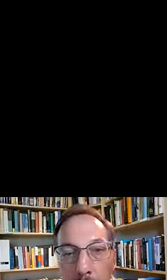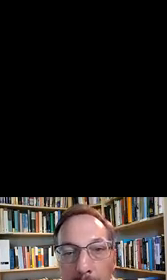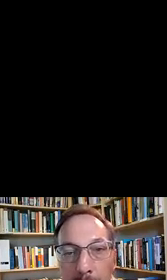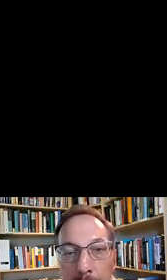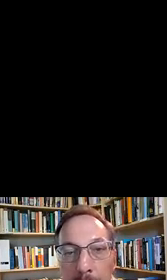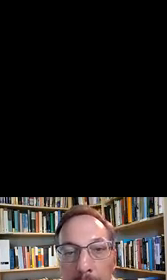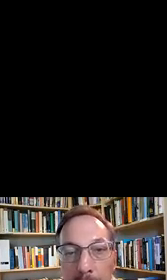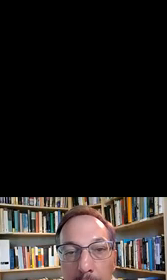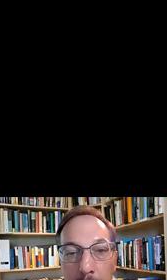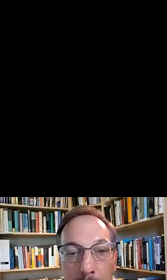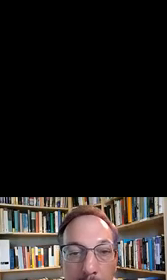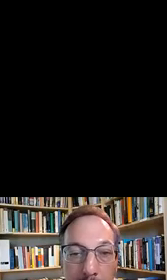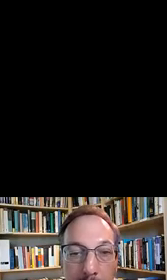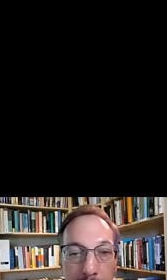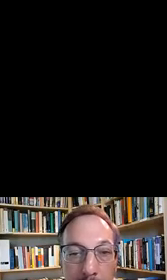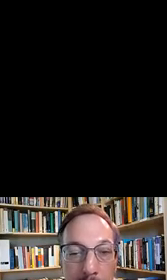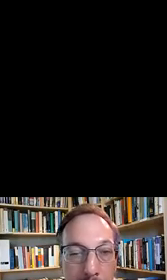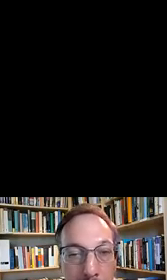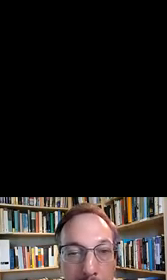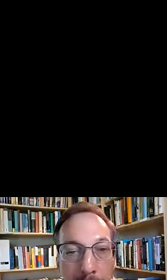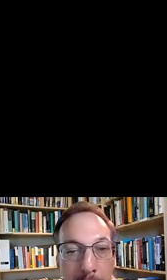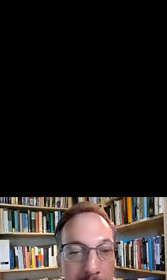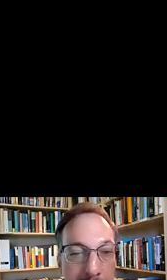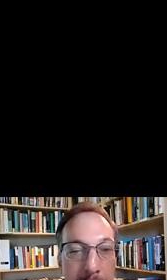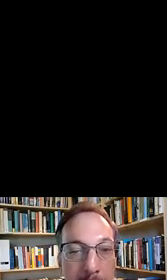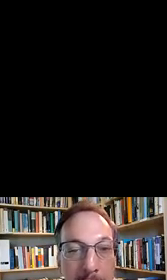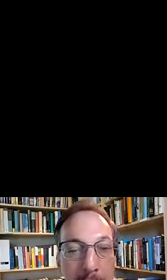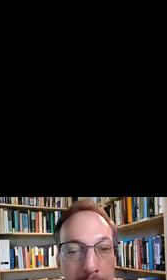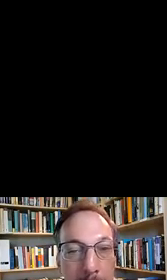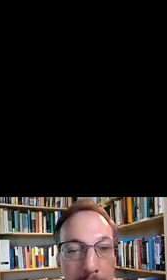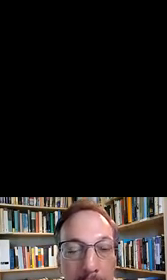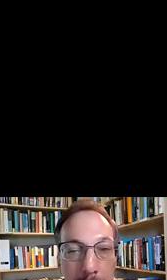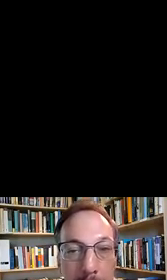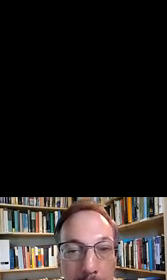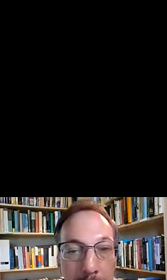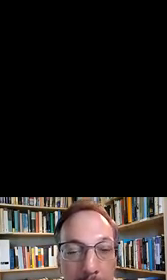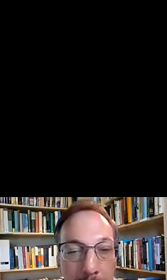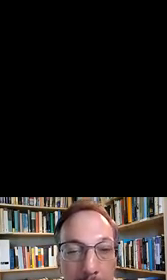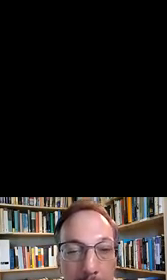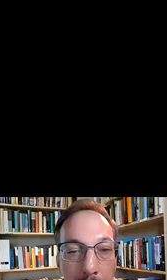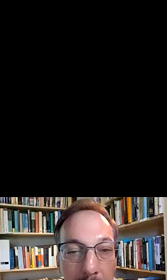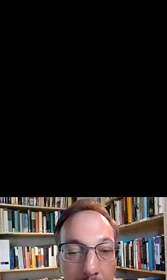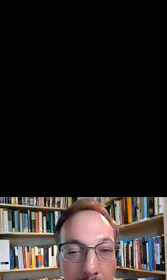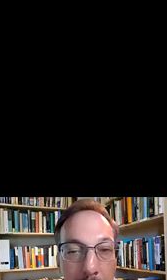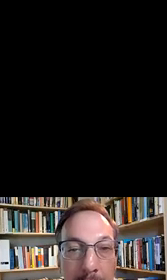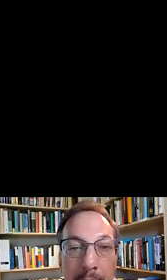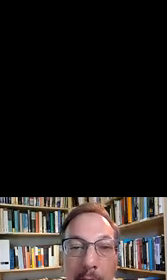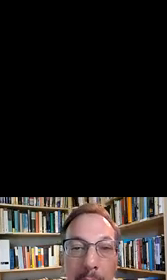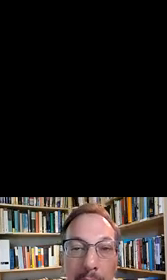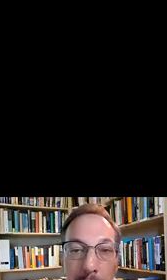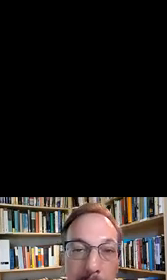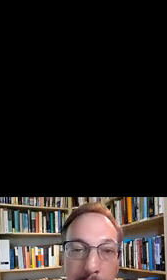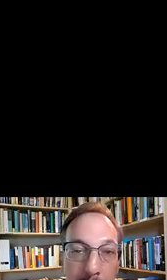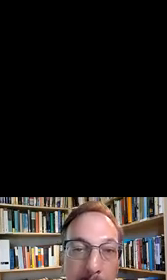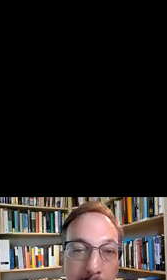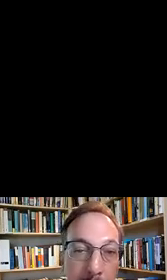are required. So if you do it full-time, let's say for a general degree, a three-year degree, but